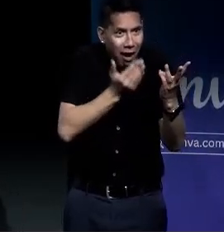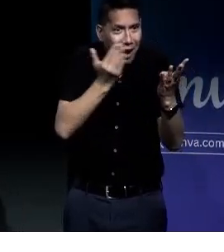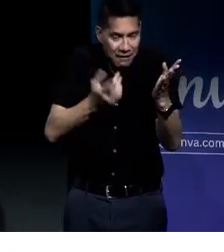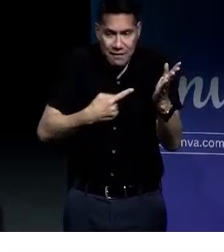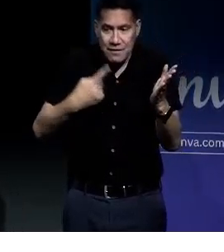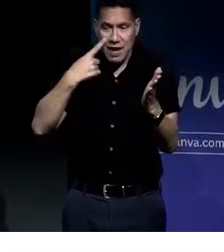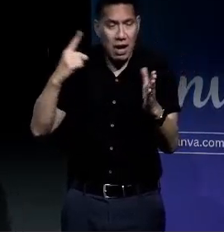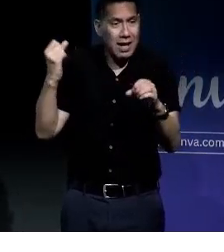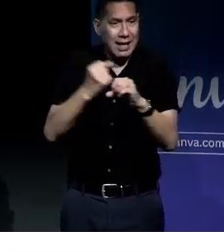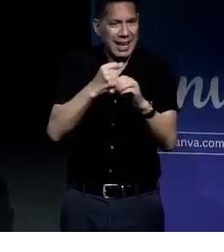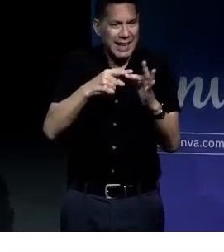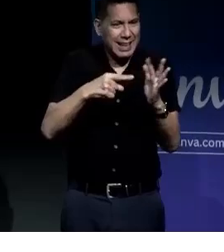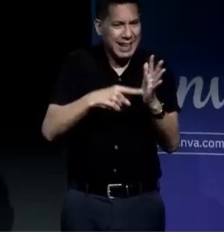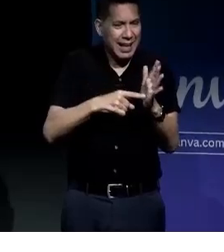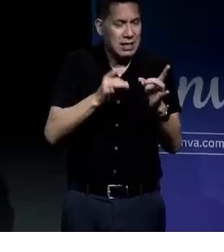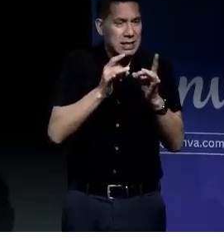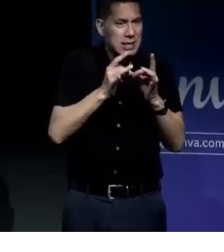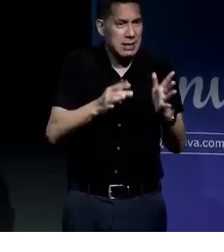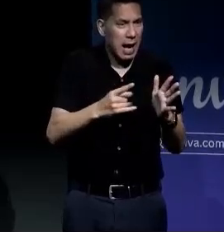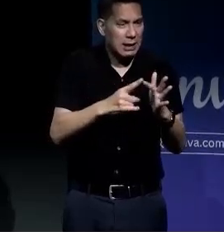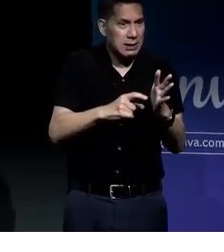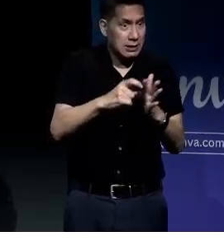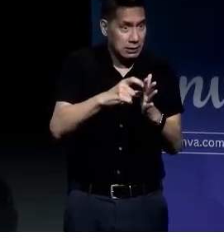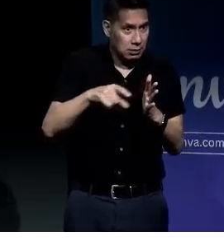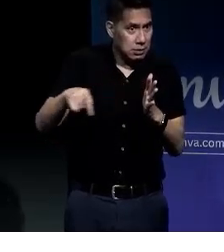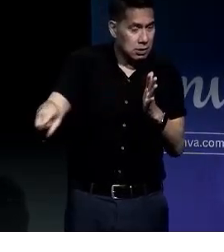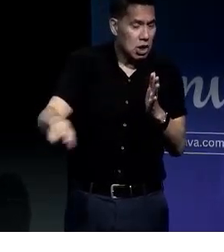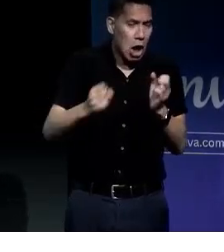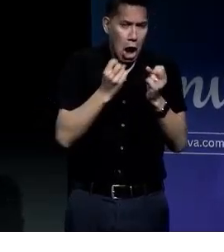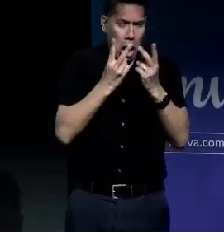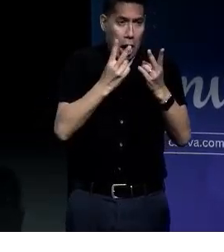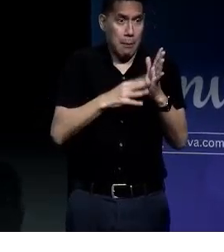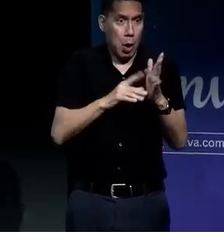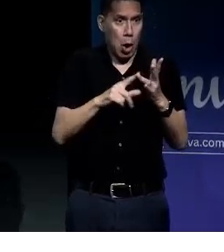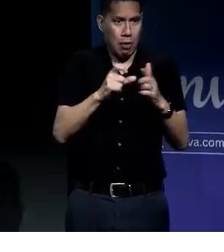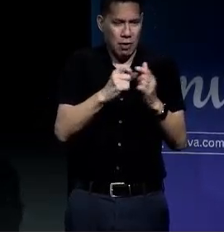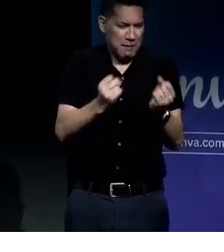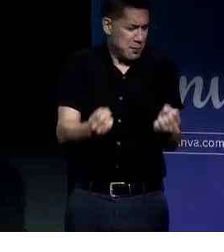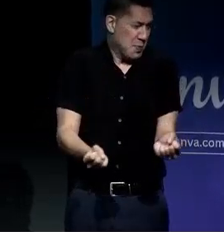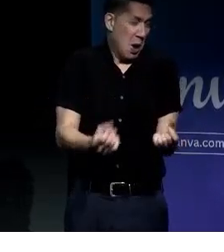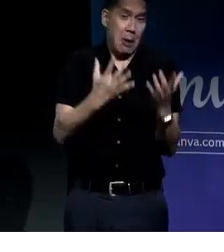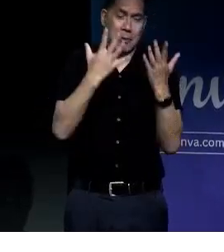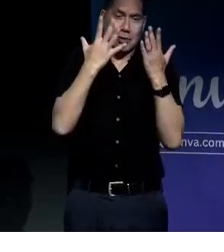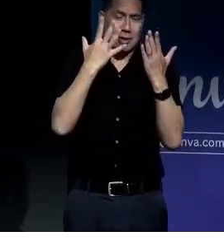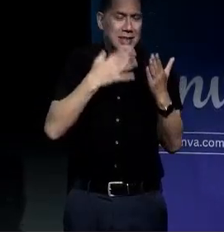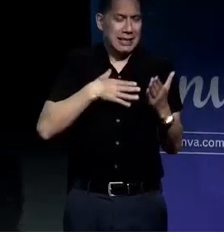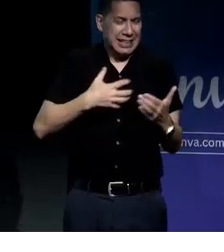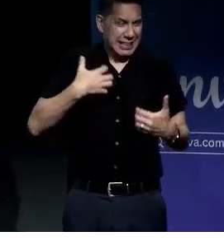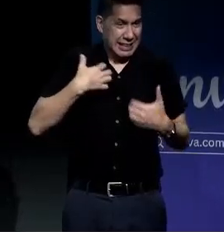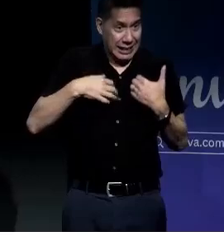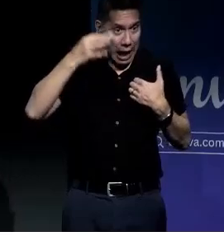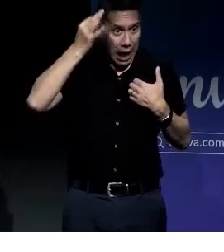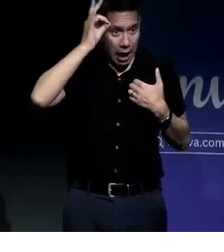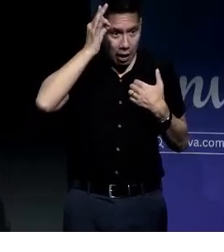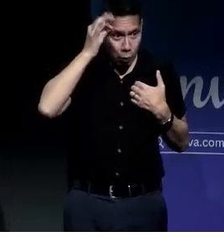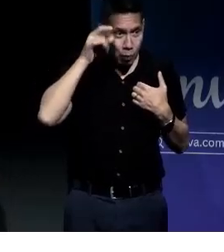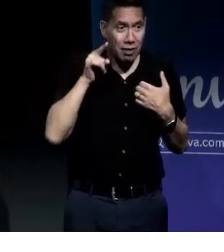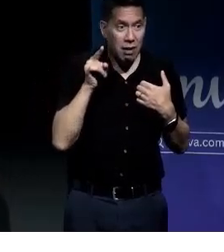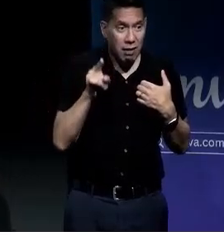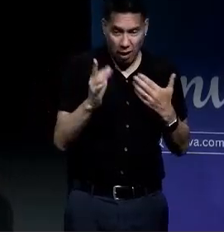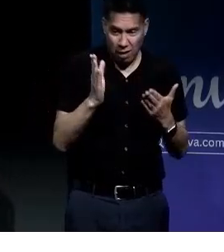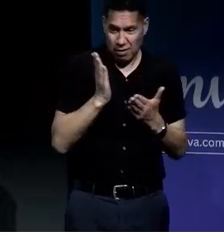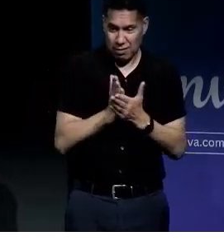this Get Started page where in light mode, they've used this really vibrant, exciting yellow that's like